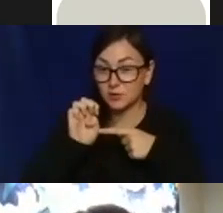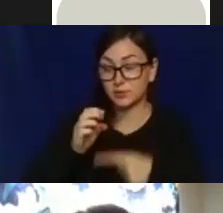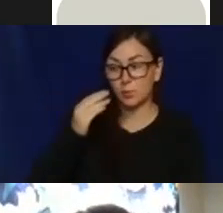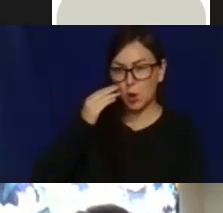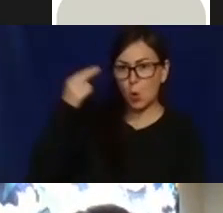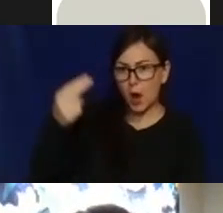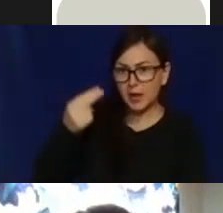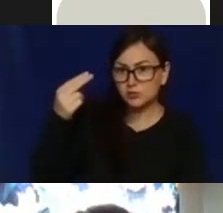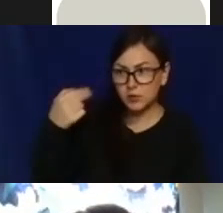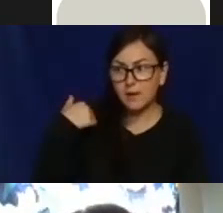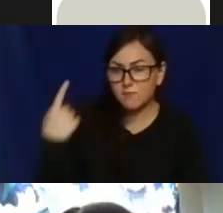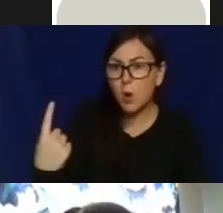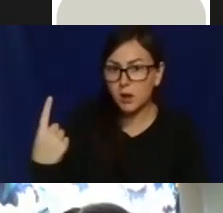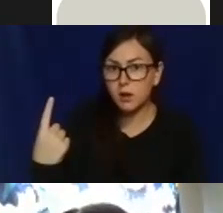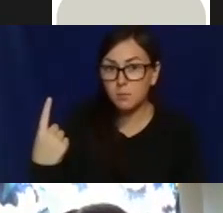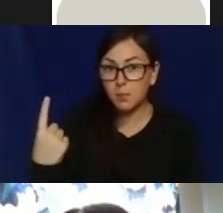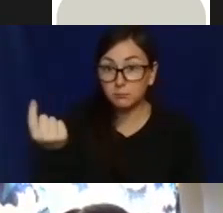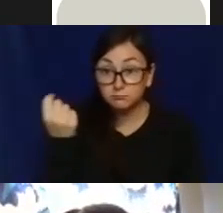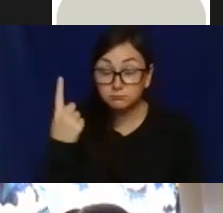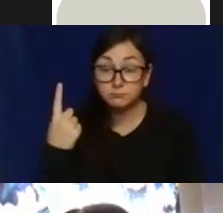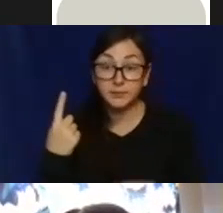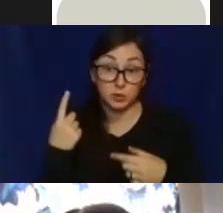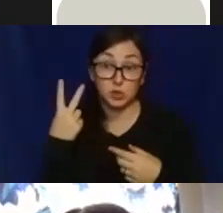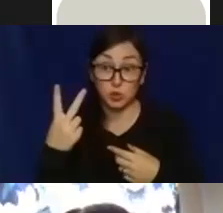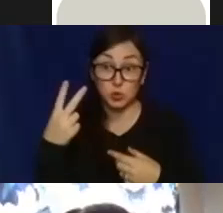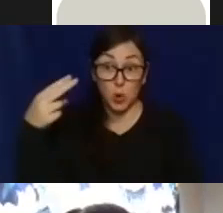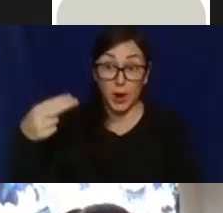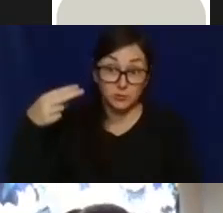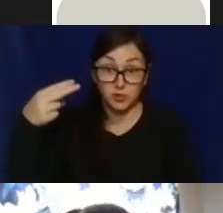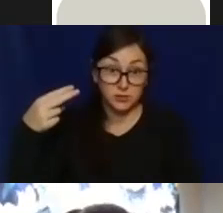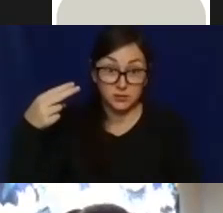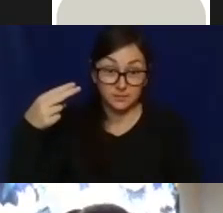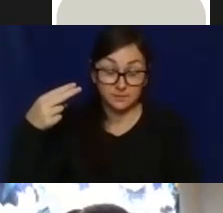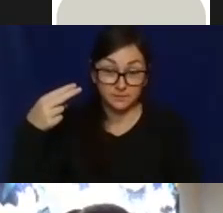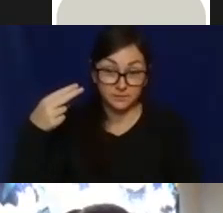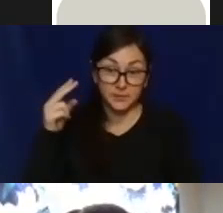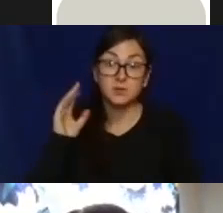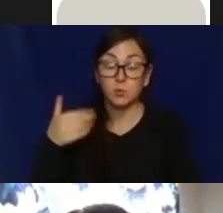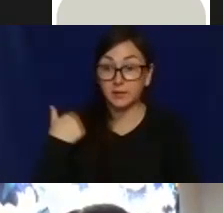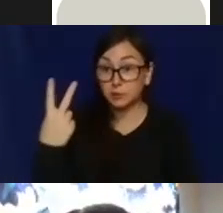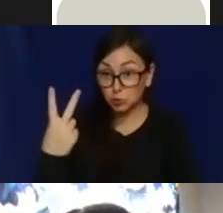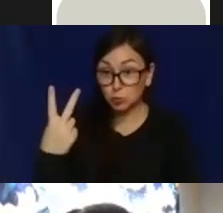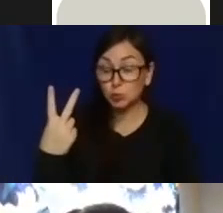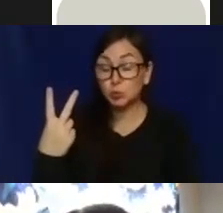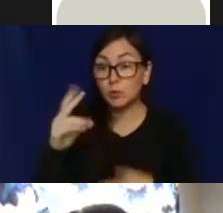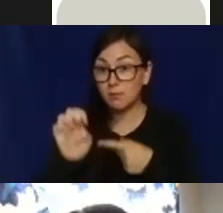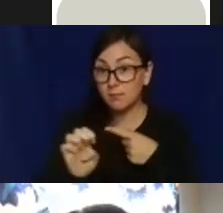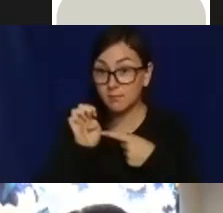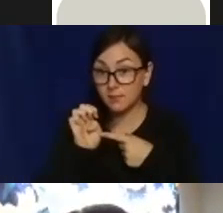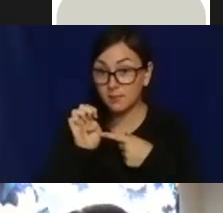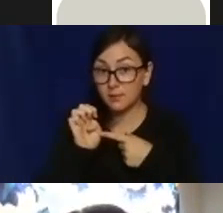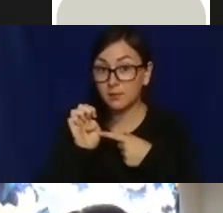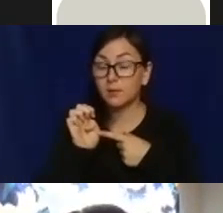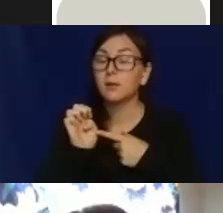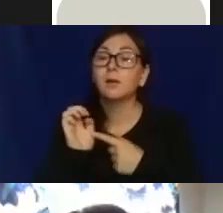there's two of them. So we got to count for that. There's two valence electrons. Okay. And then we look up the